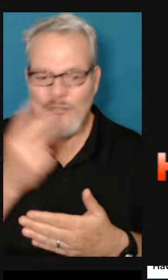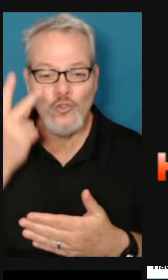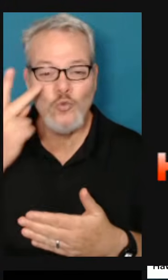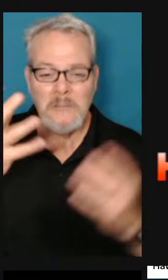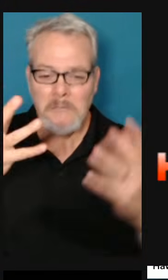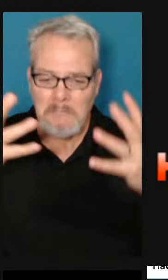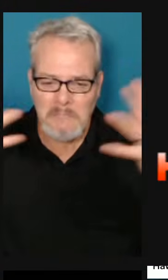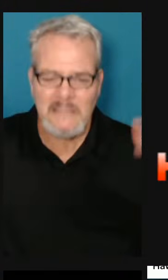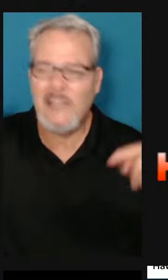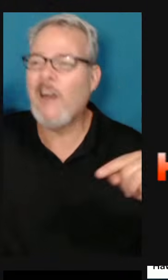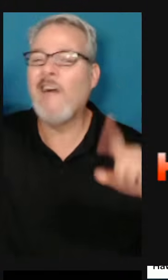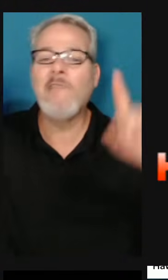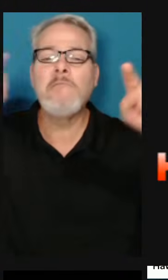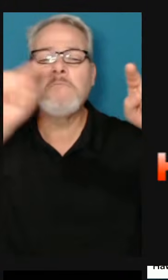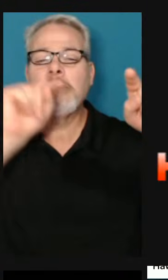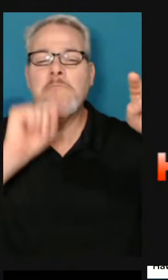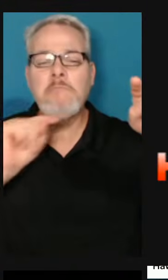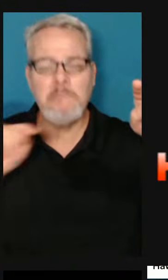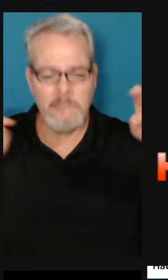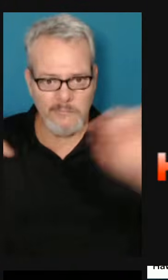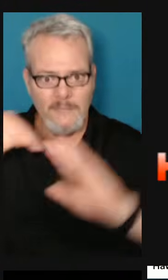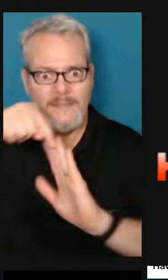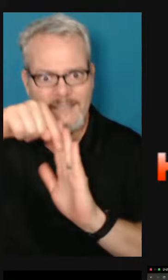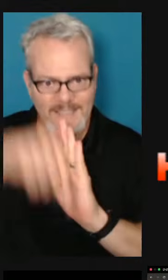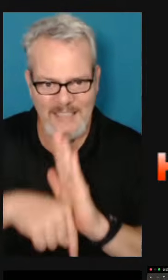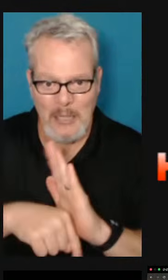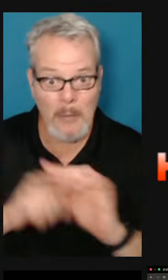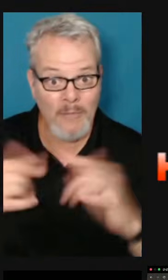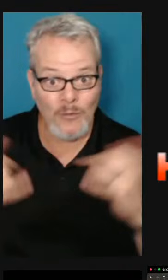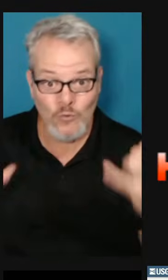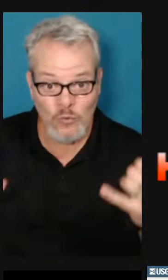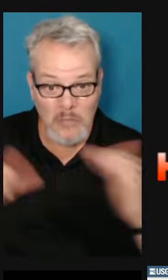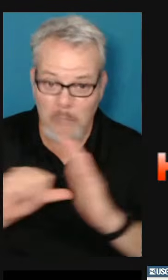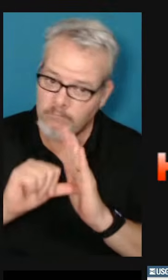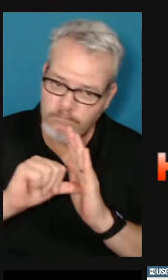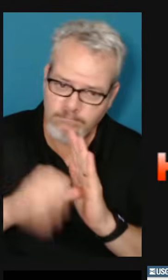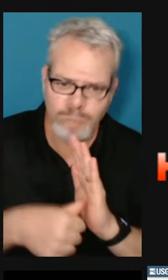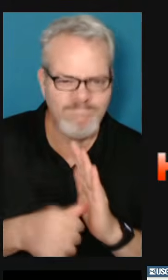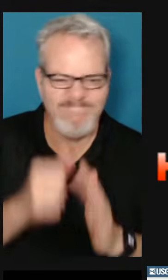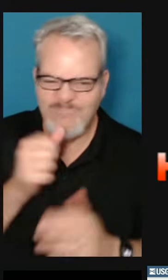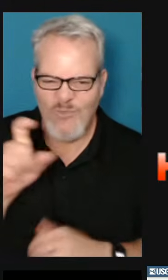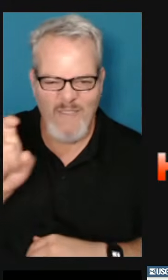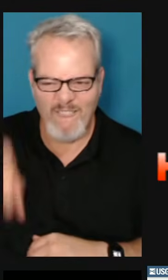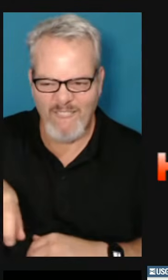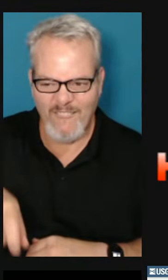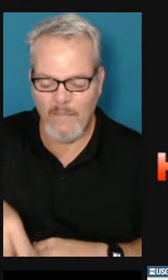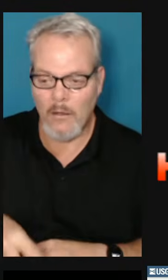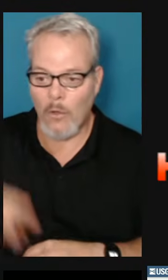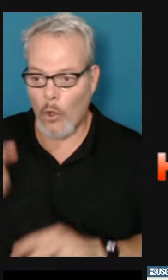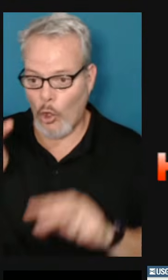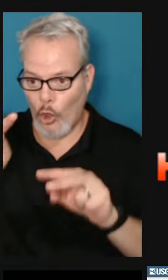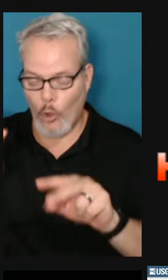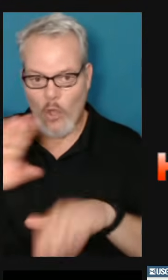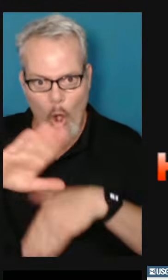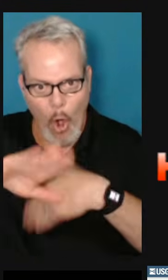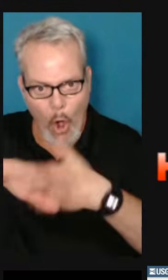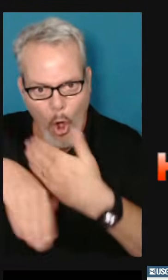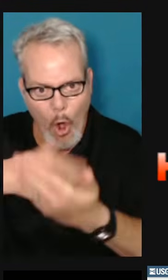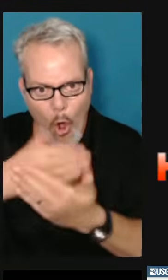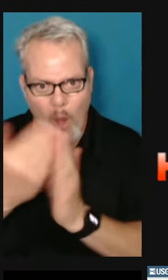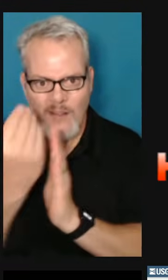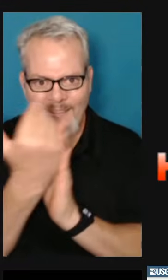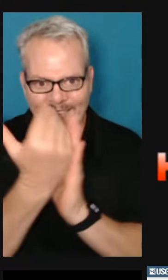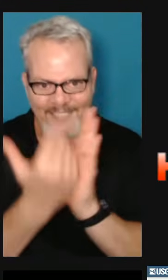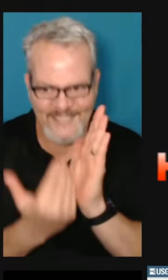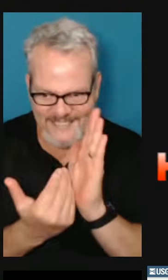from the settling around the island, but nothing really worth highlighting today for us. Looking at the list of all earthquakes plotted by time now, the